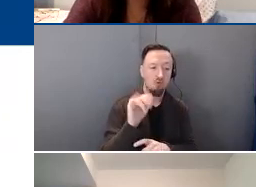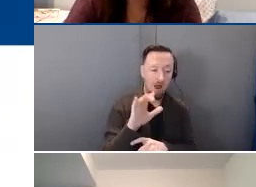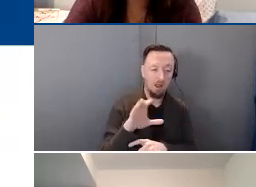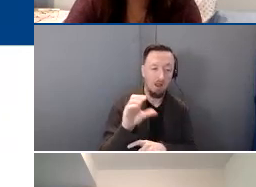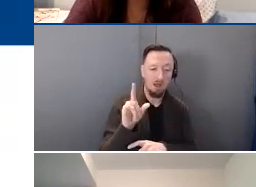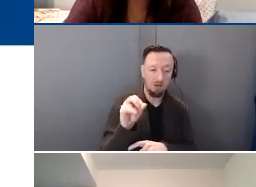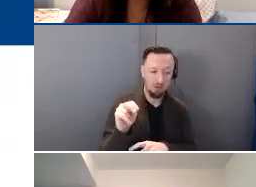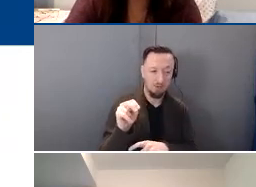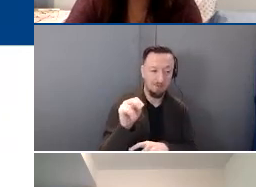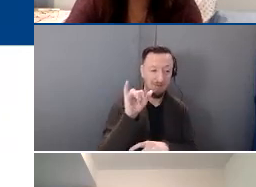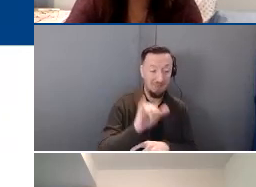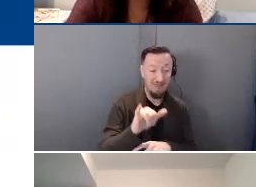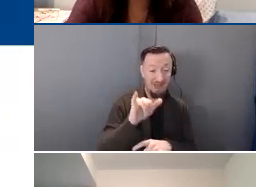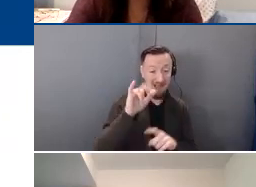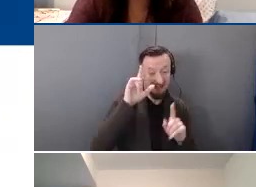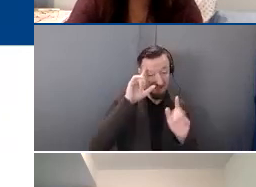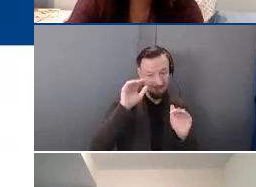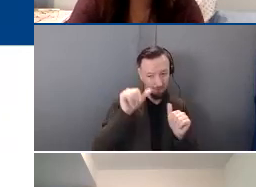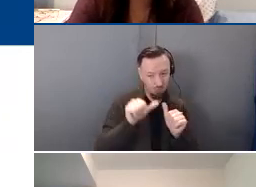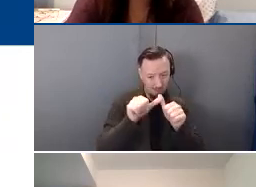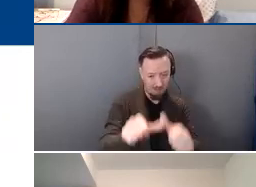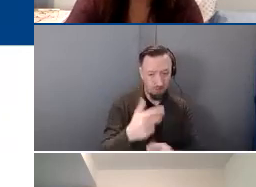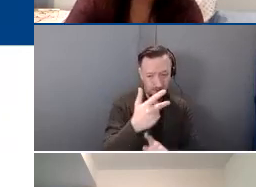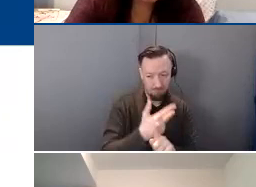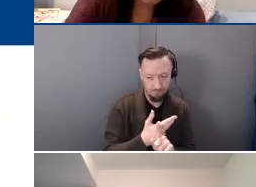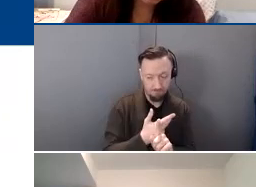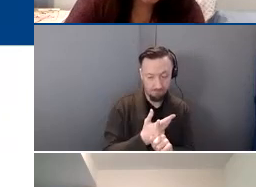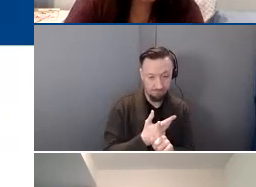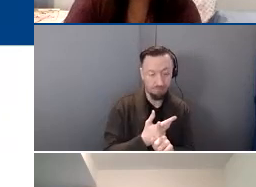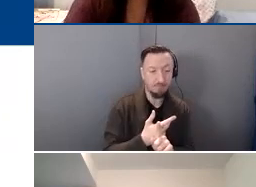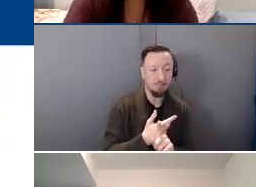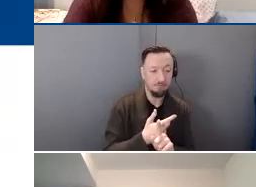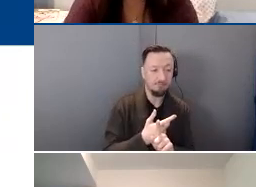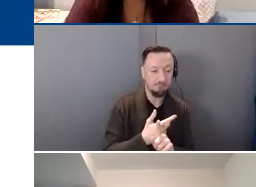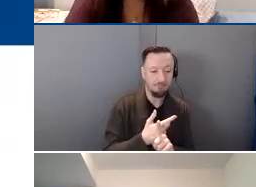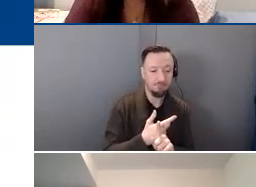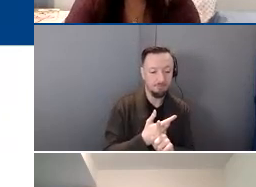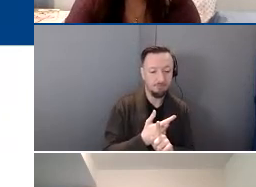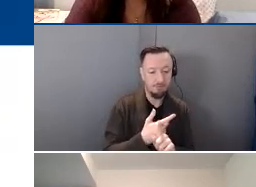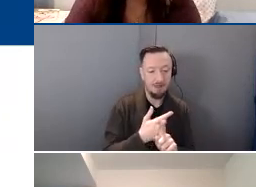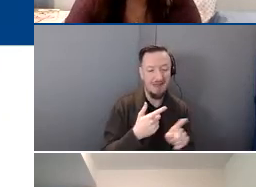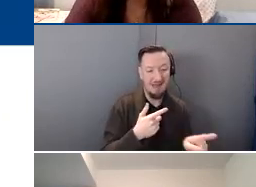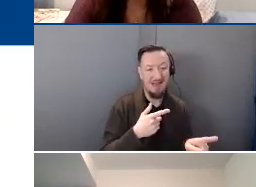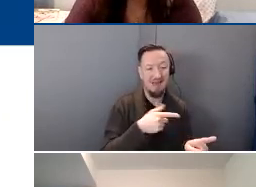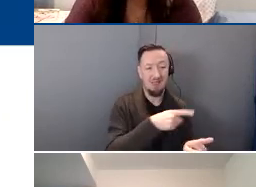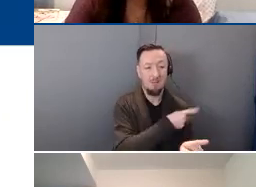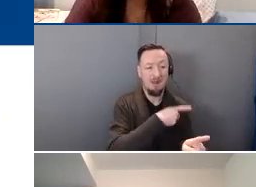condition is expected to last at least 3 months. And it does place the patient at significant risk